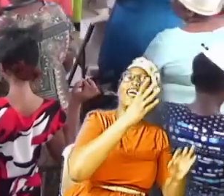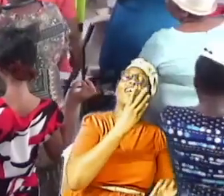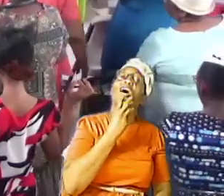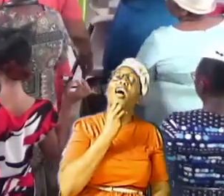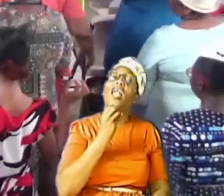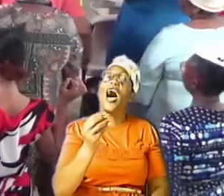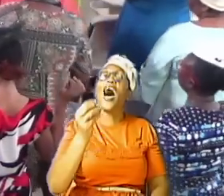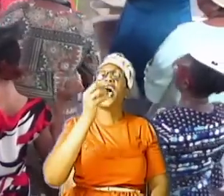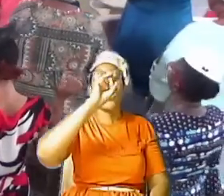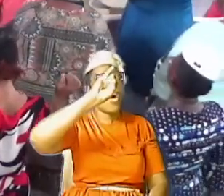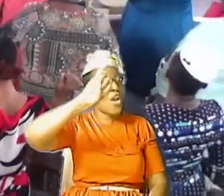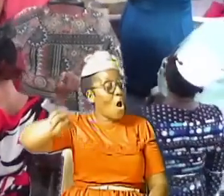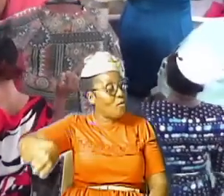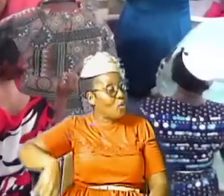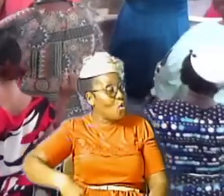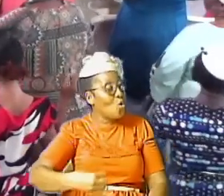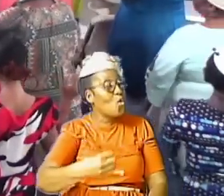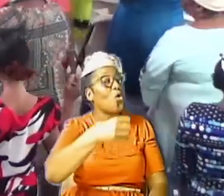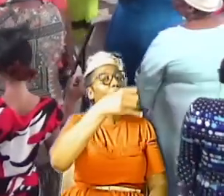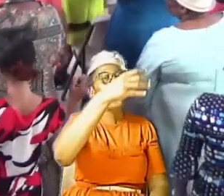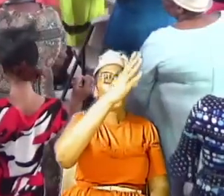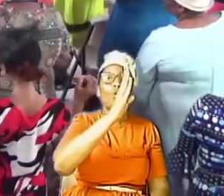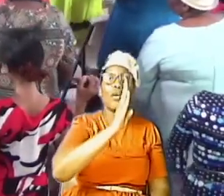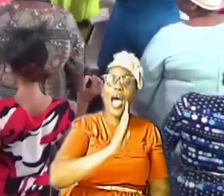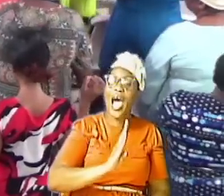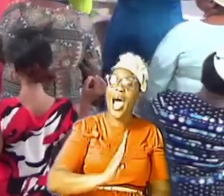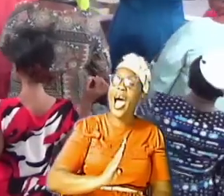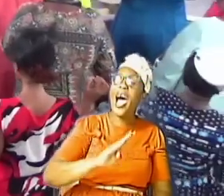yeah, yeah. The Lion of